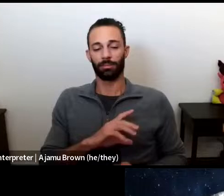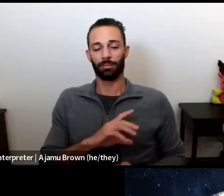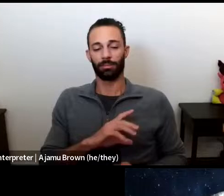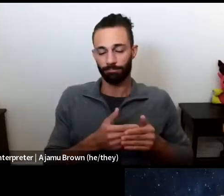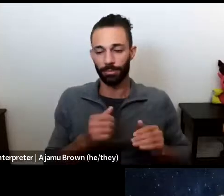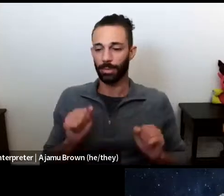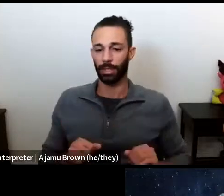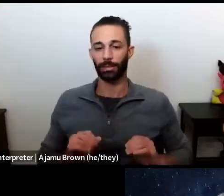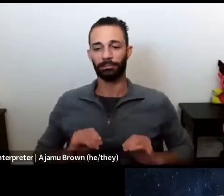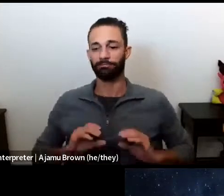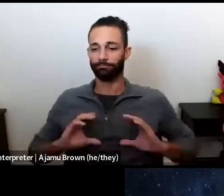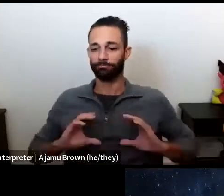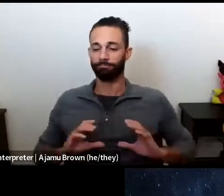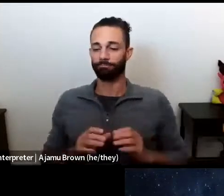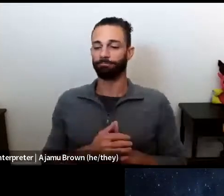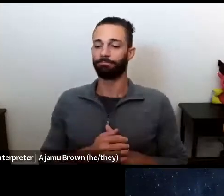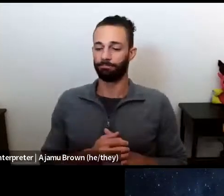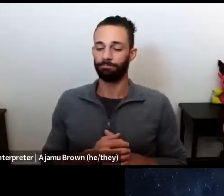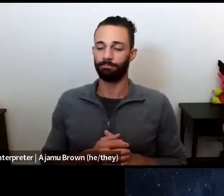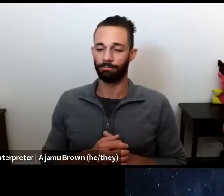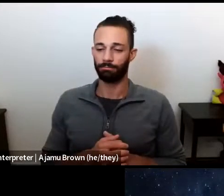know where it lands. I'm always curious.